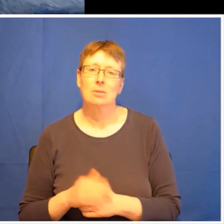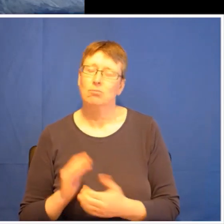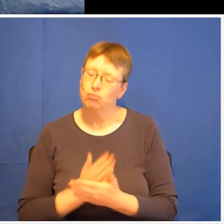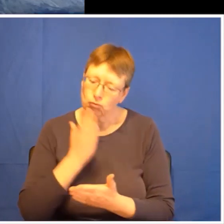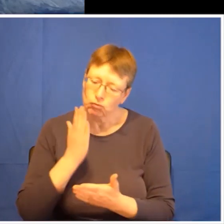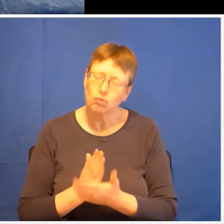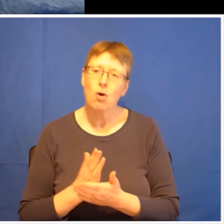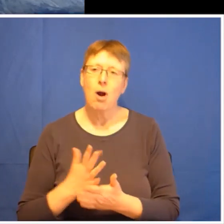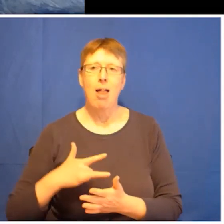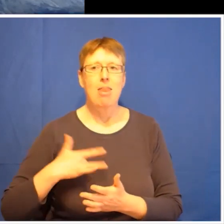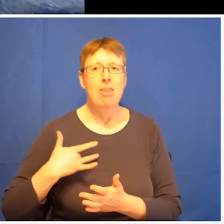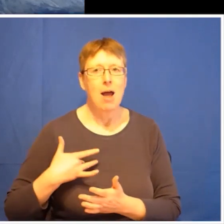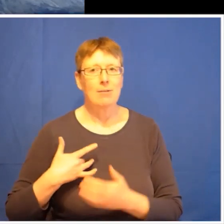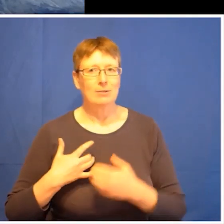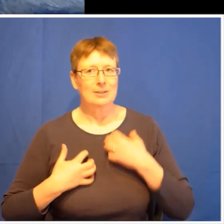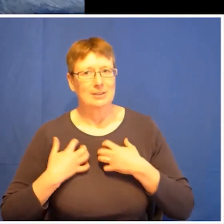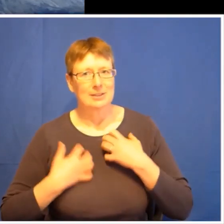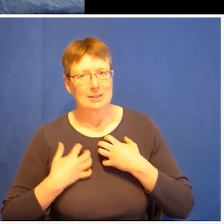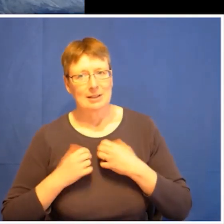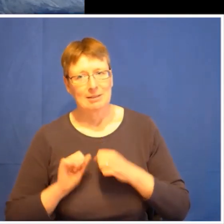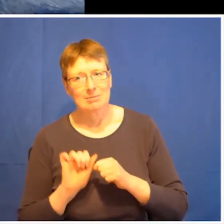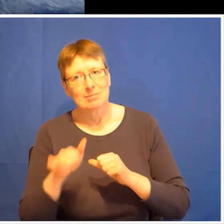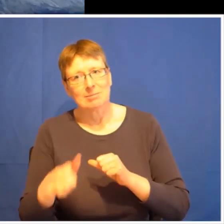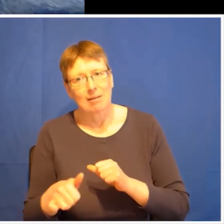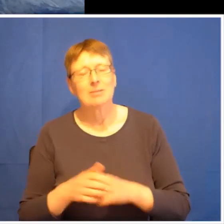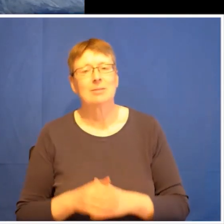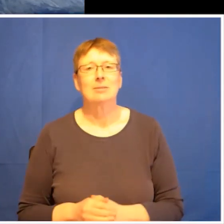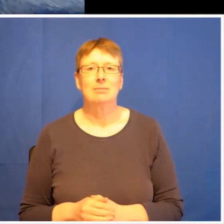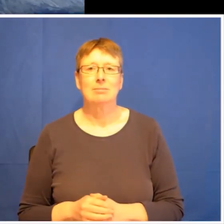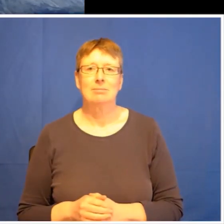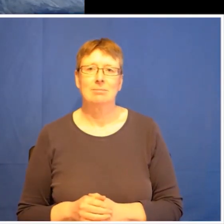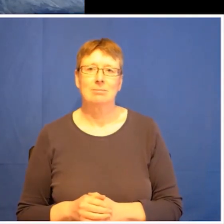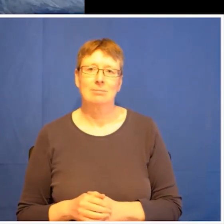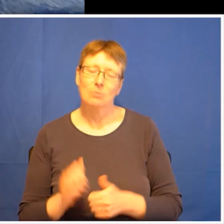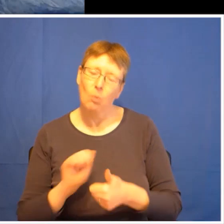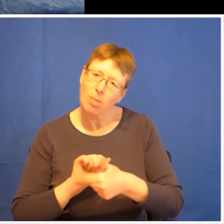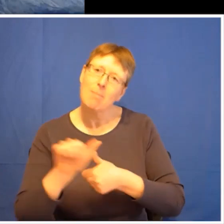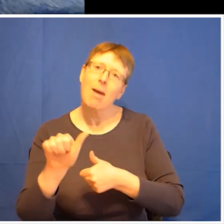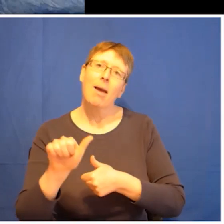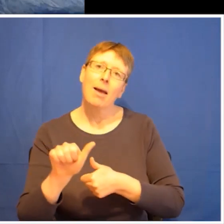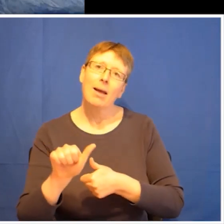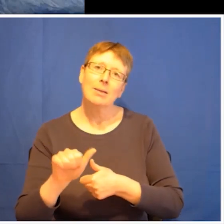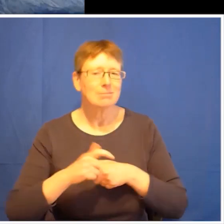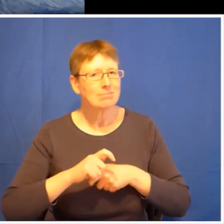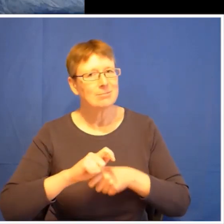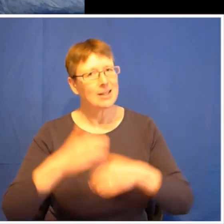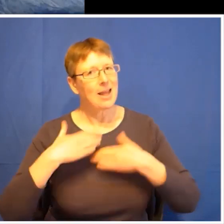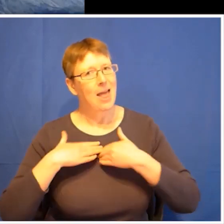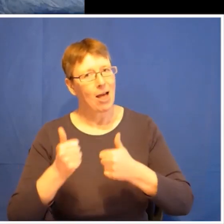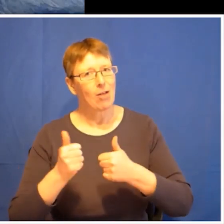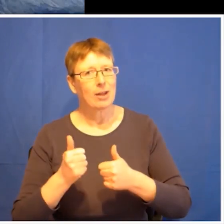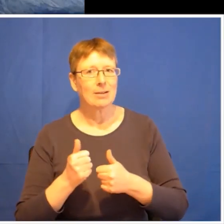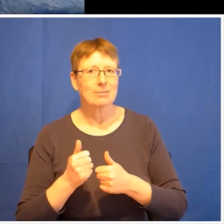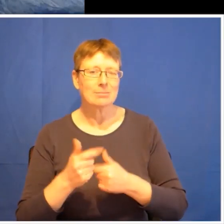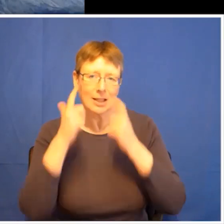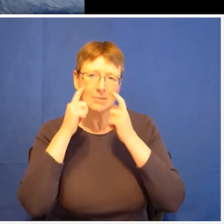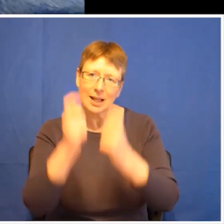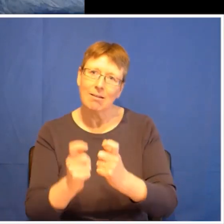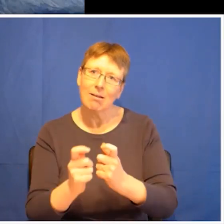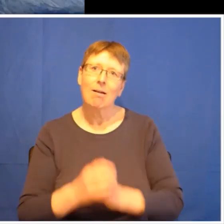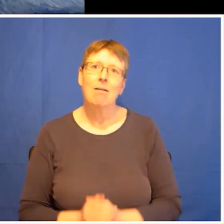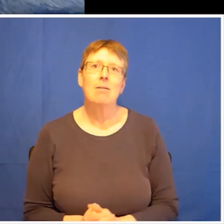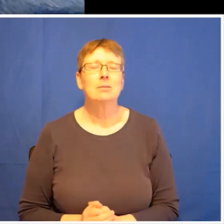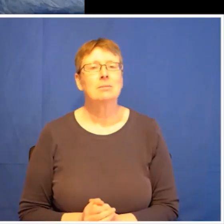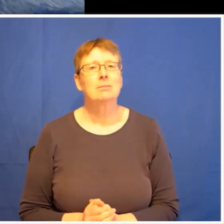a very exciting life ahead building on what you've achieved here in Edinburgh. All the best, stay healthy and take care.